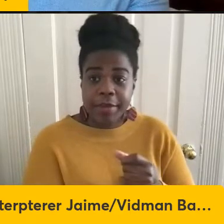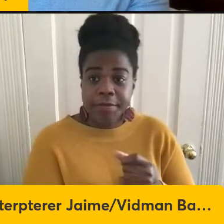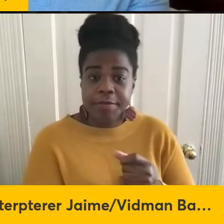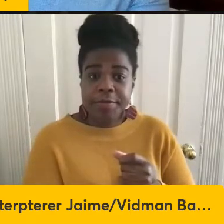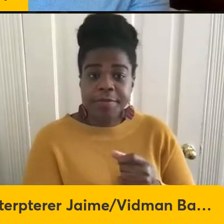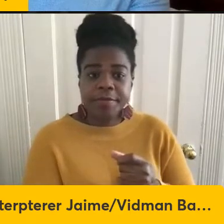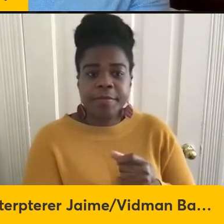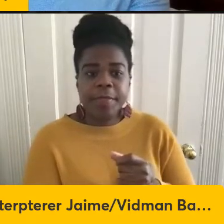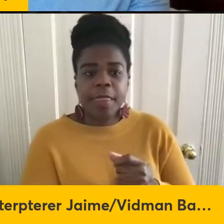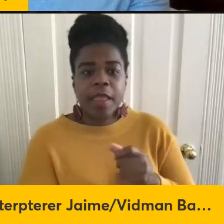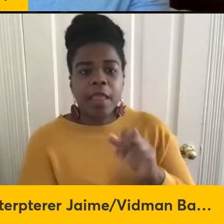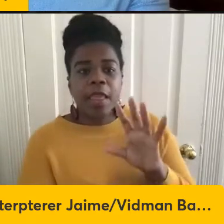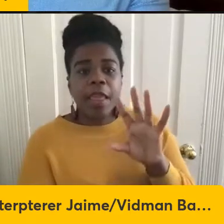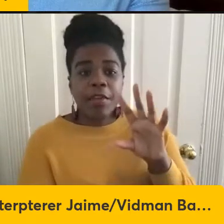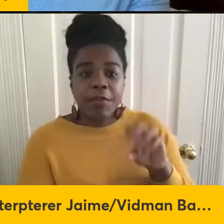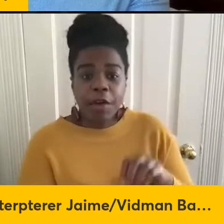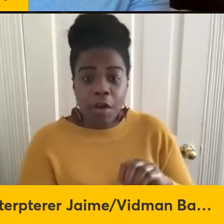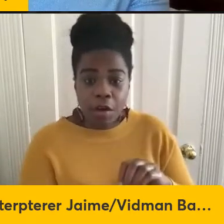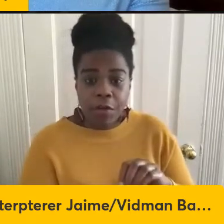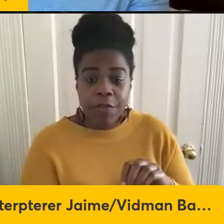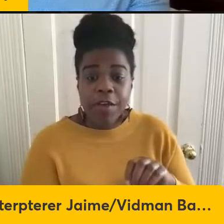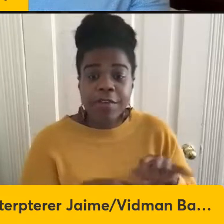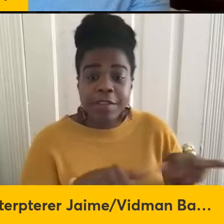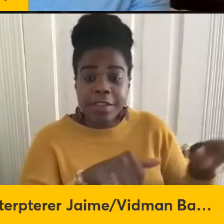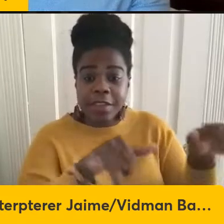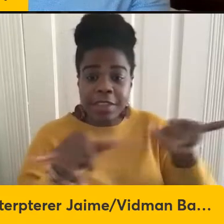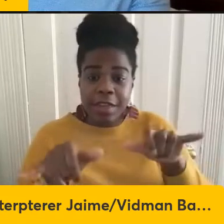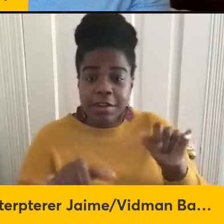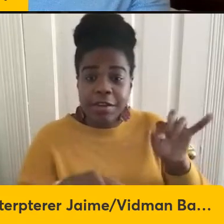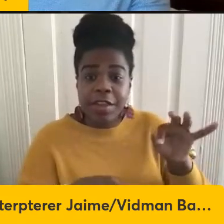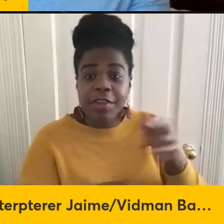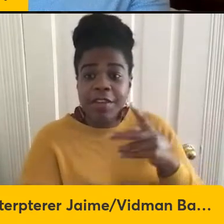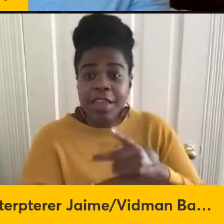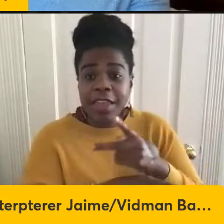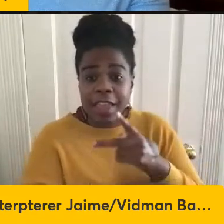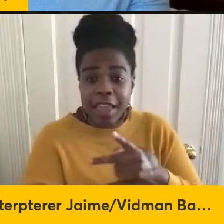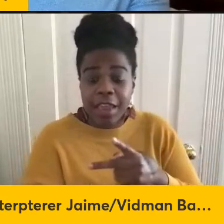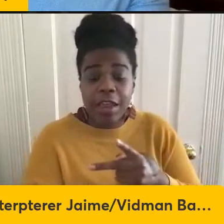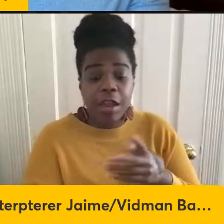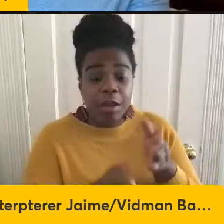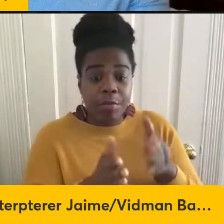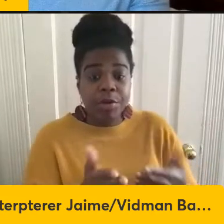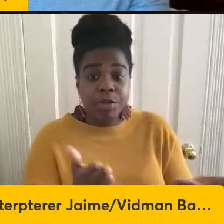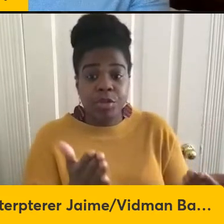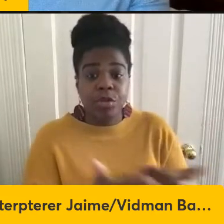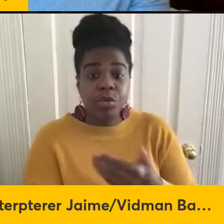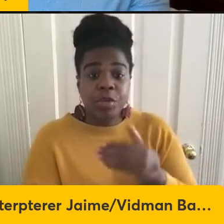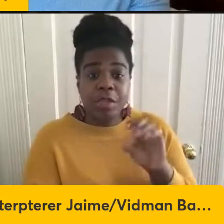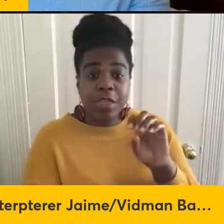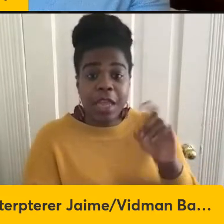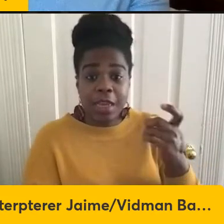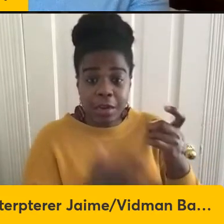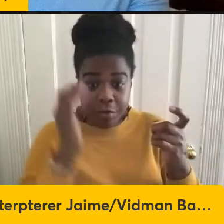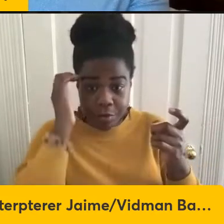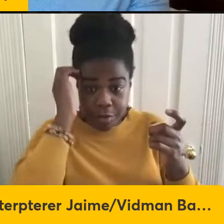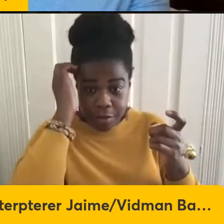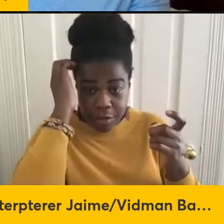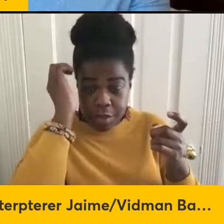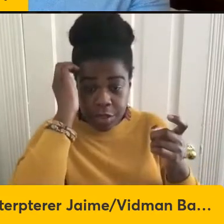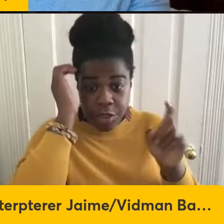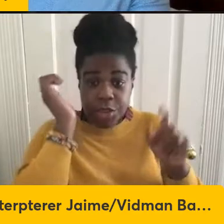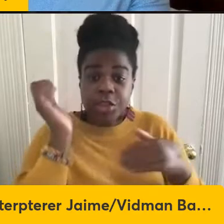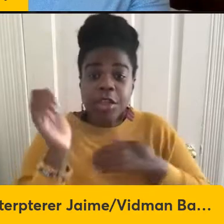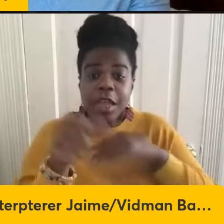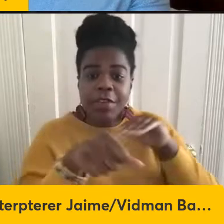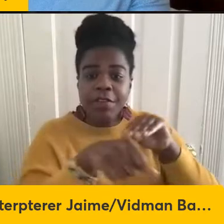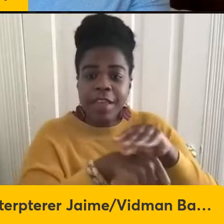a part of standard of care, right? When a person is newly diagnosed, maybe that there should be a counselor, there should